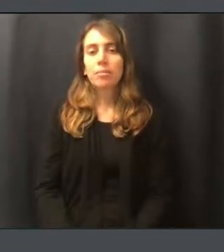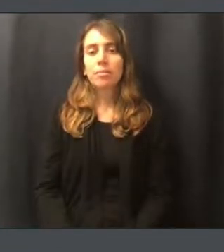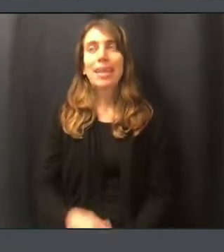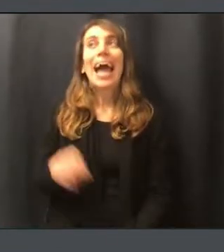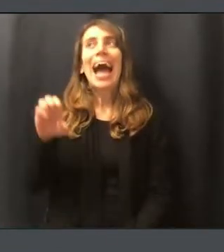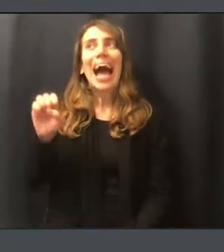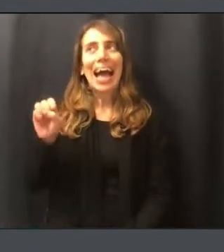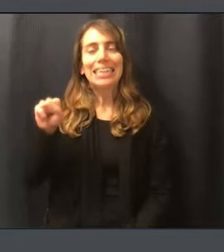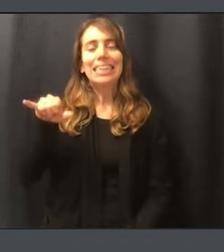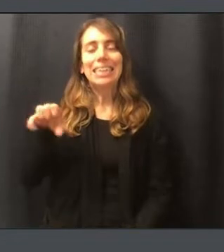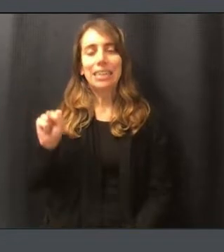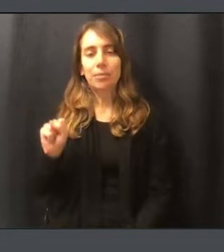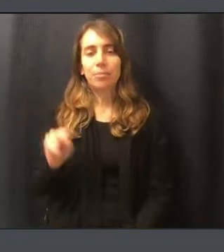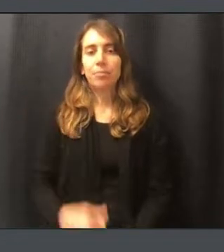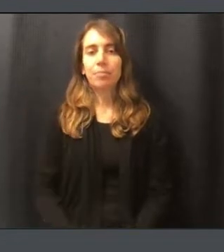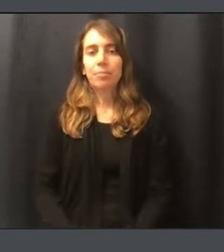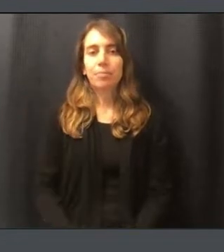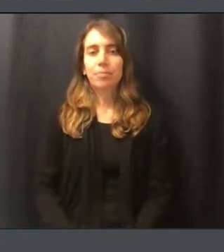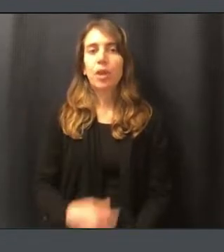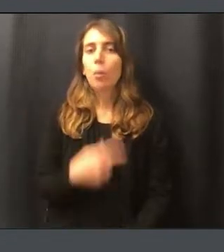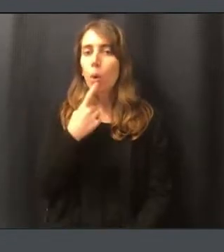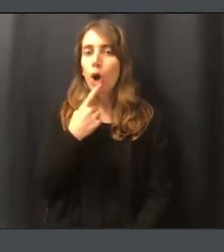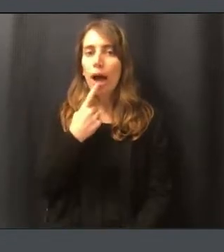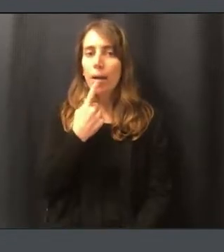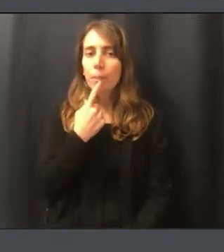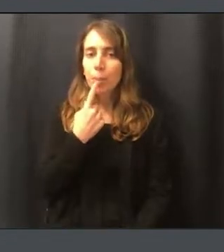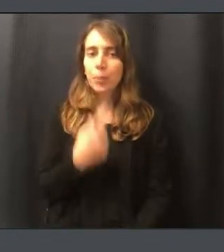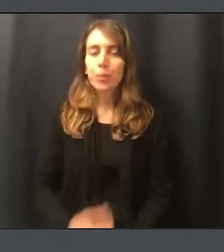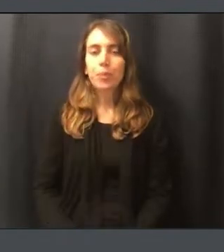Eyes. ¿Y boca?